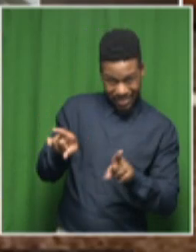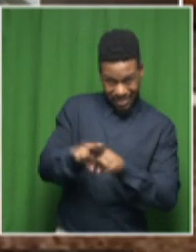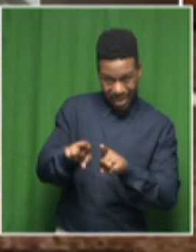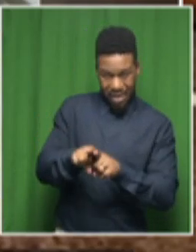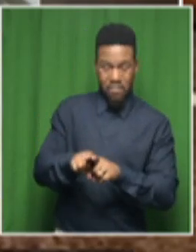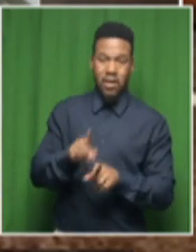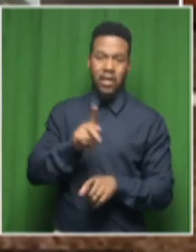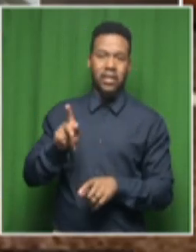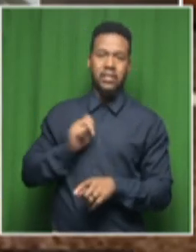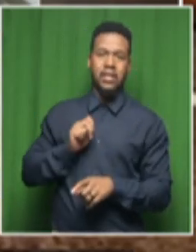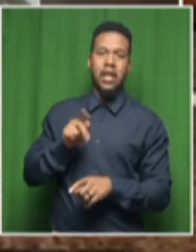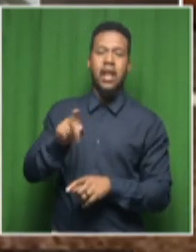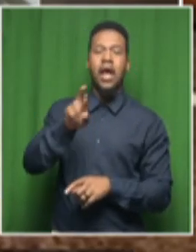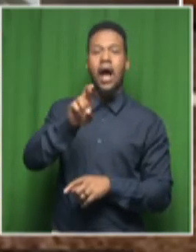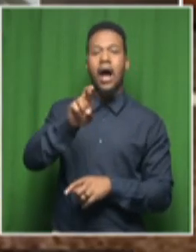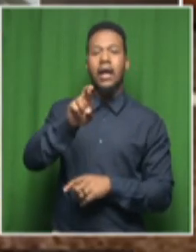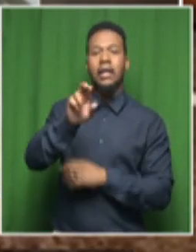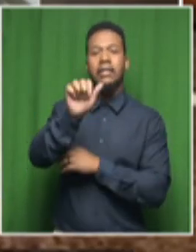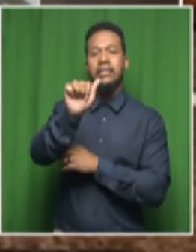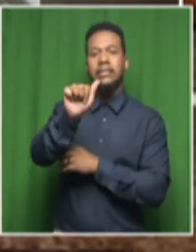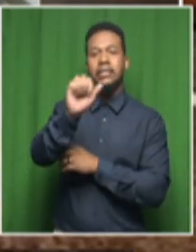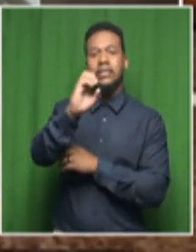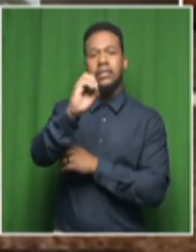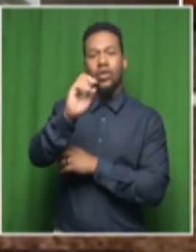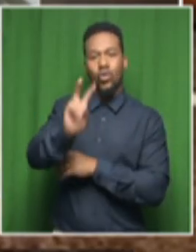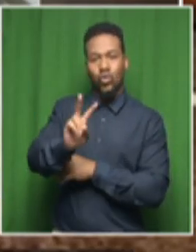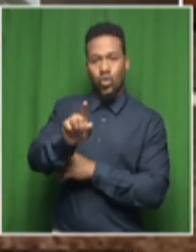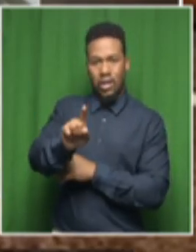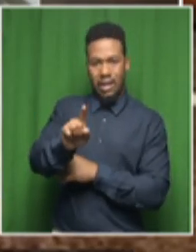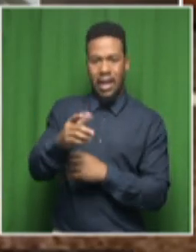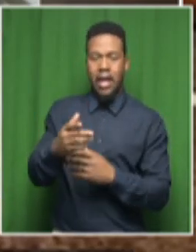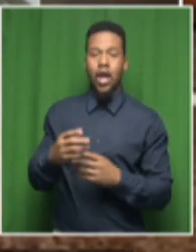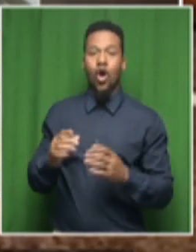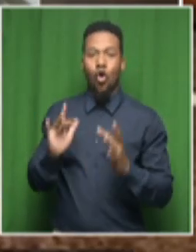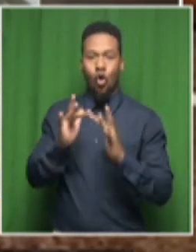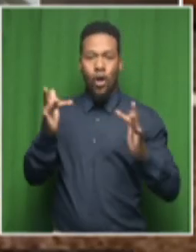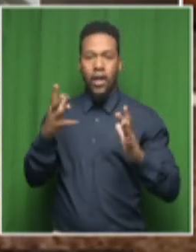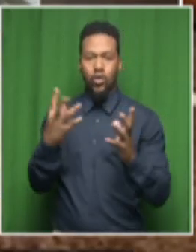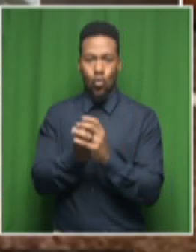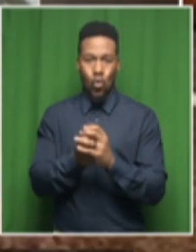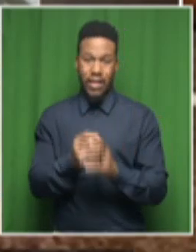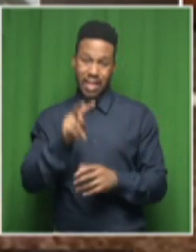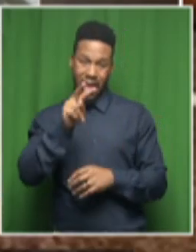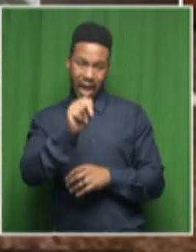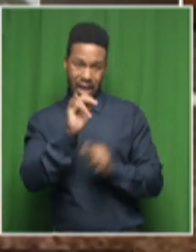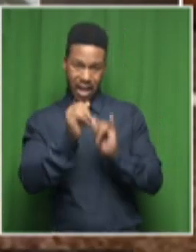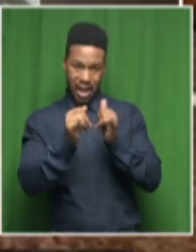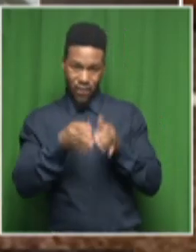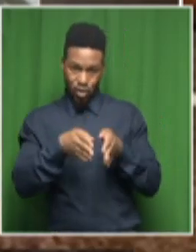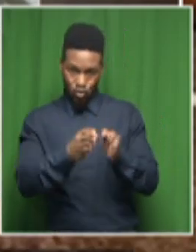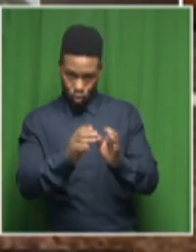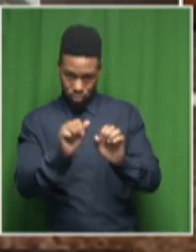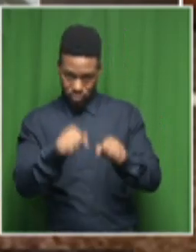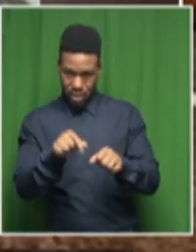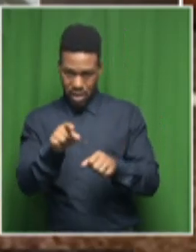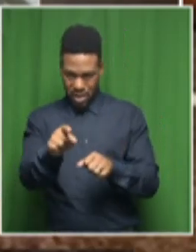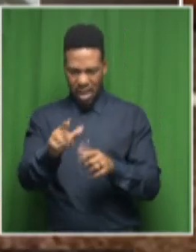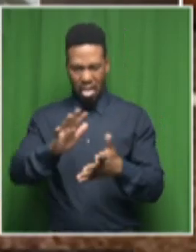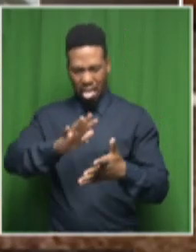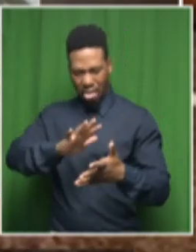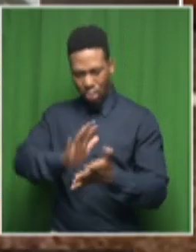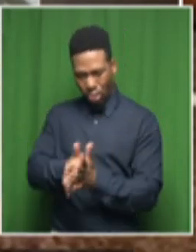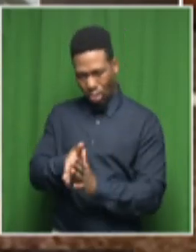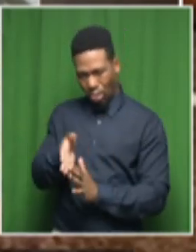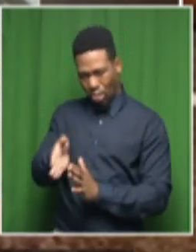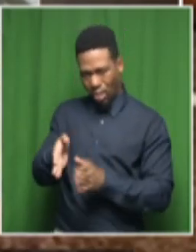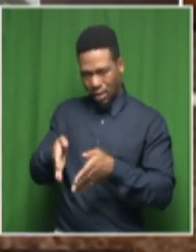the R602. It comes off the N11 near Ilangslata and moves up to Dundee. There are about 3 sections that are currently damaged. There's one of the